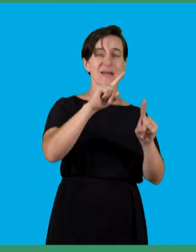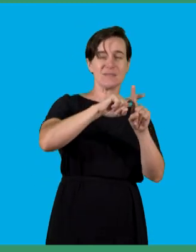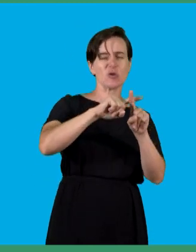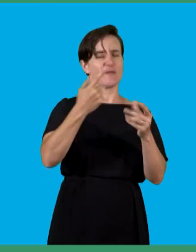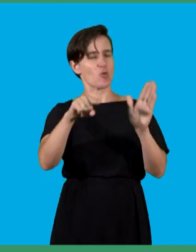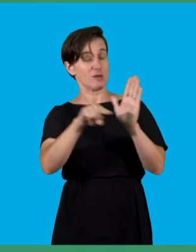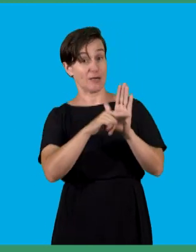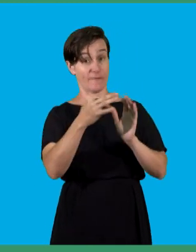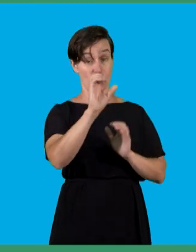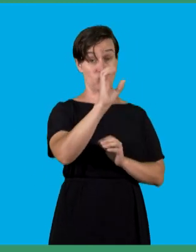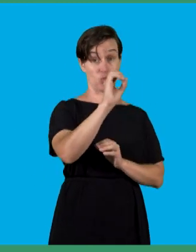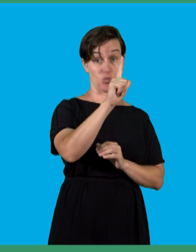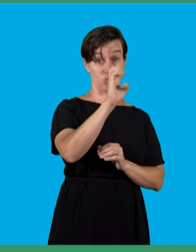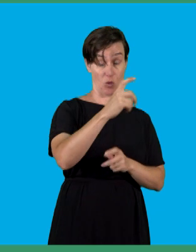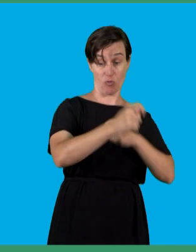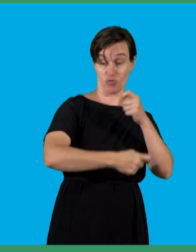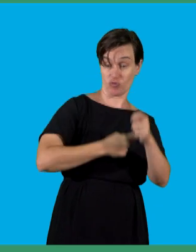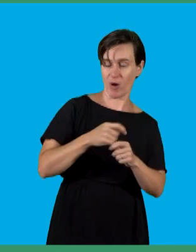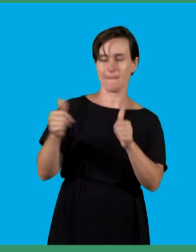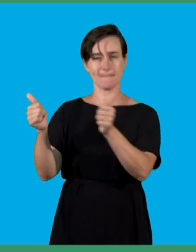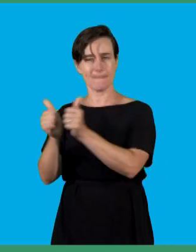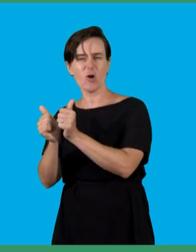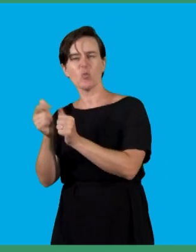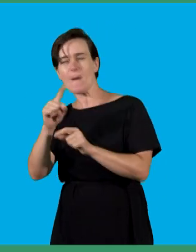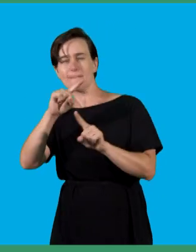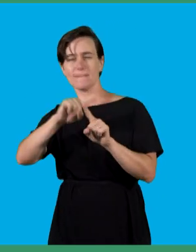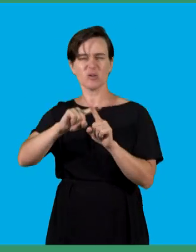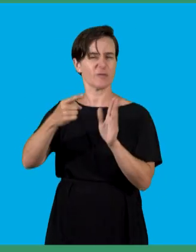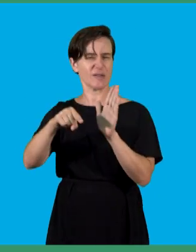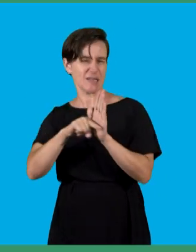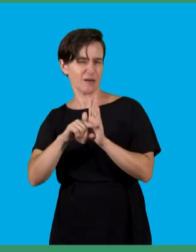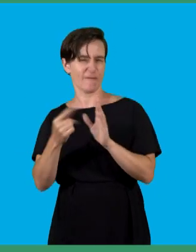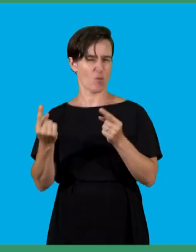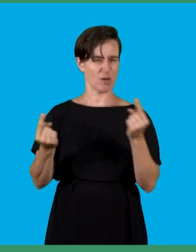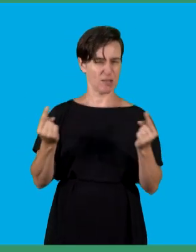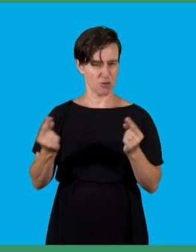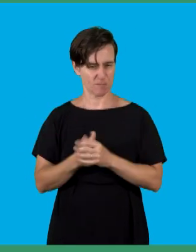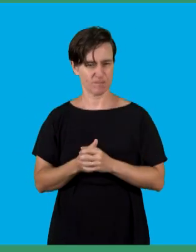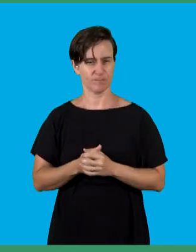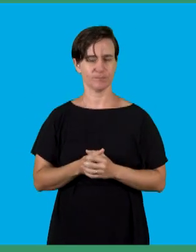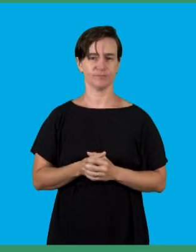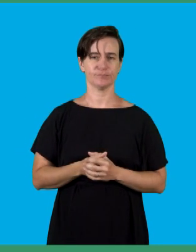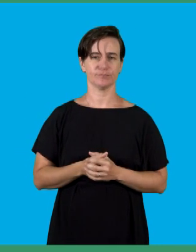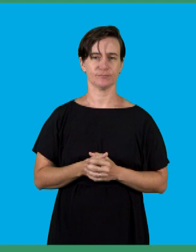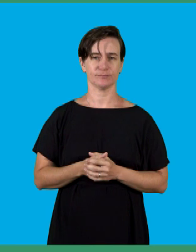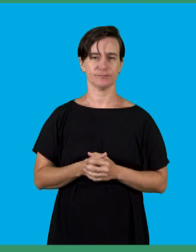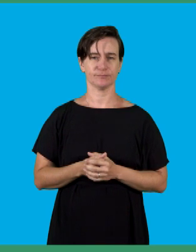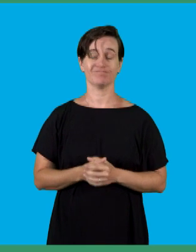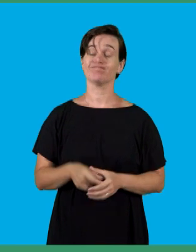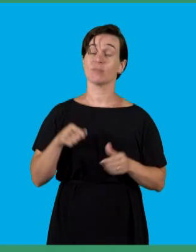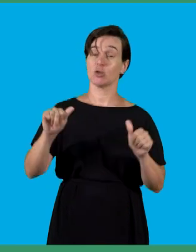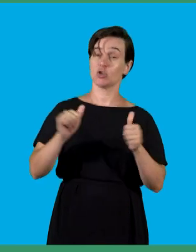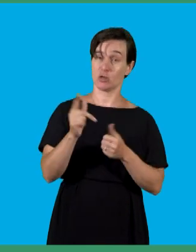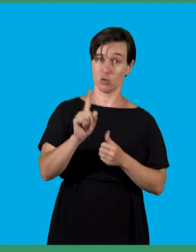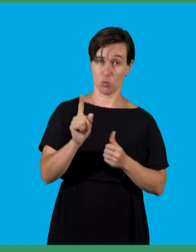and disadvantages of a sole trader and a partnership as forms of ownership. Now, this is the